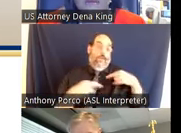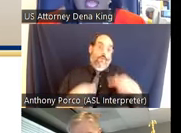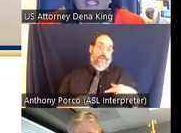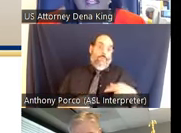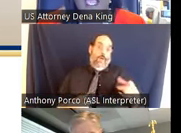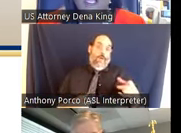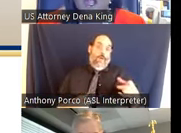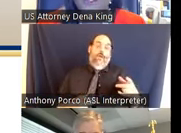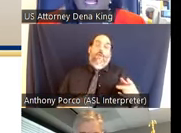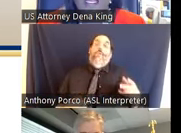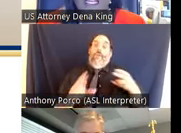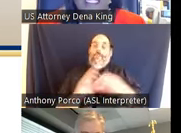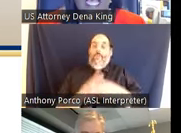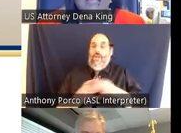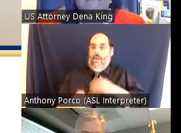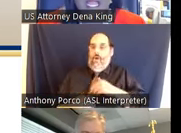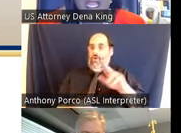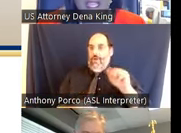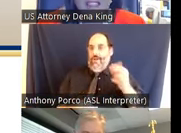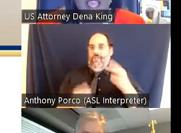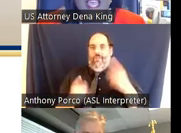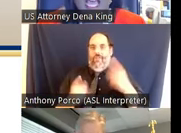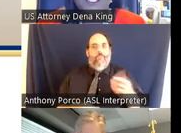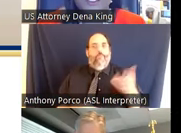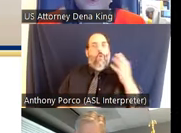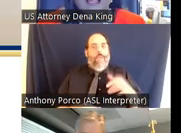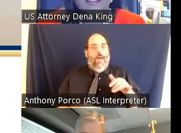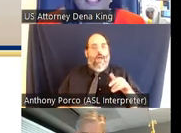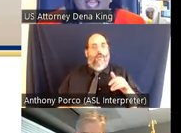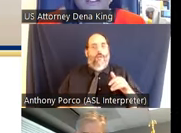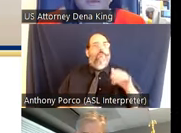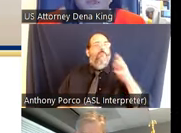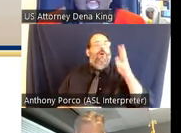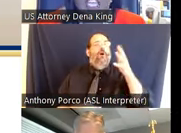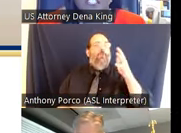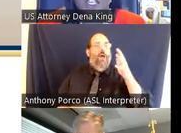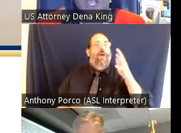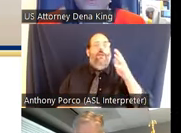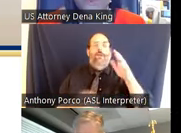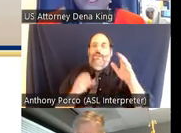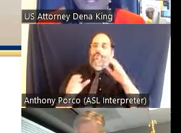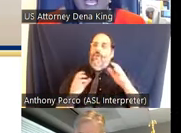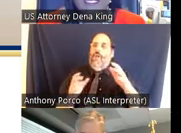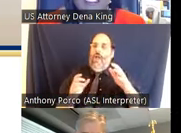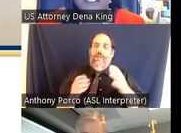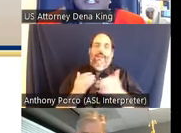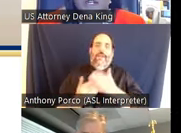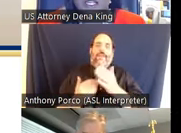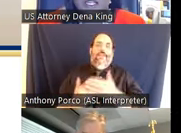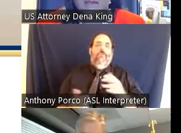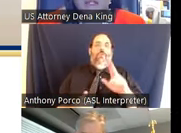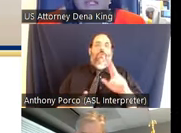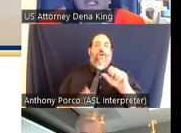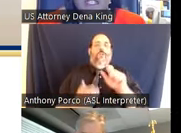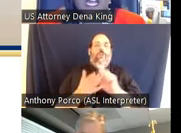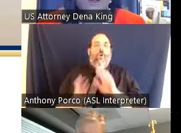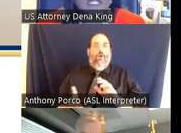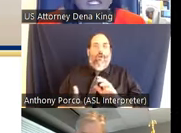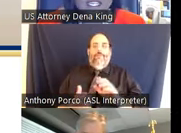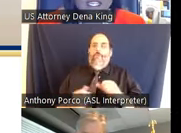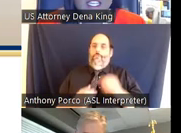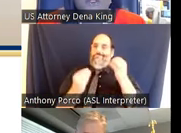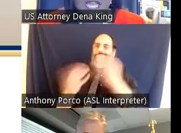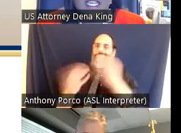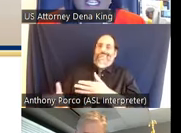had participated in our United Against Hate meeting and had a direct line of communication with the United States Attorney. Not